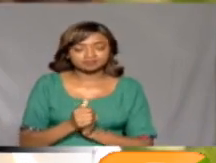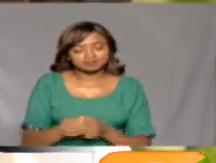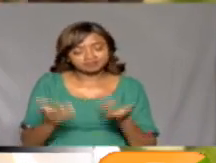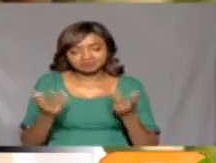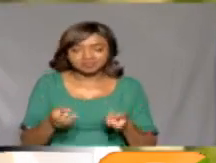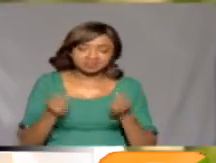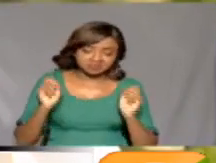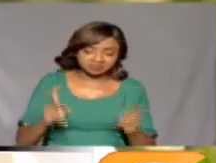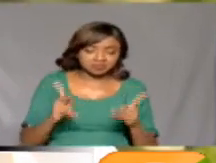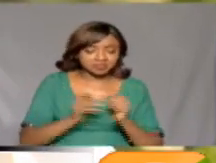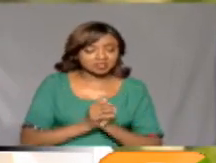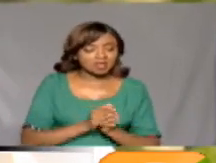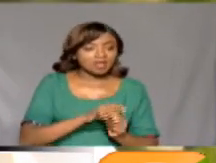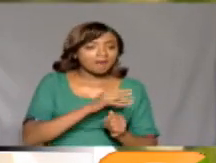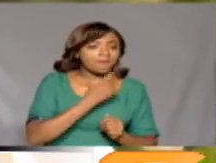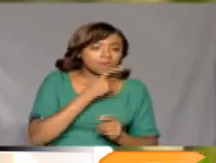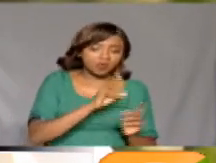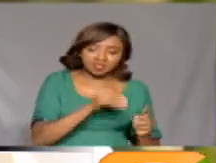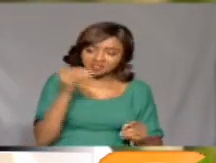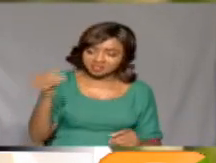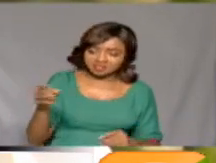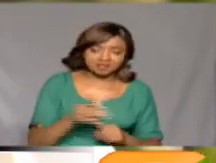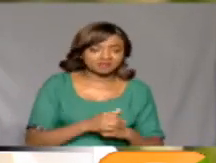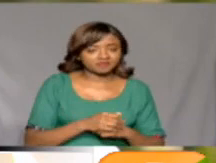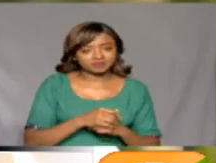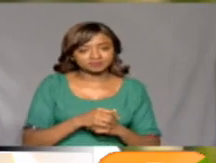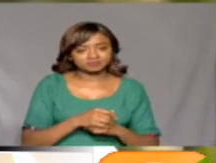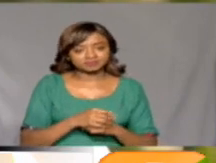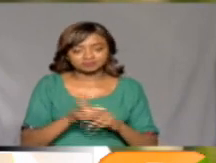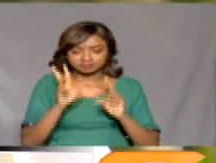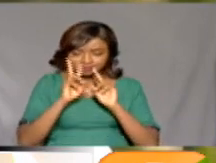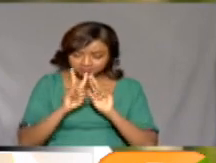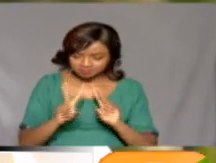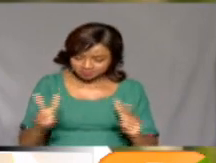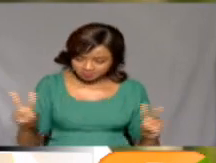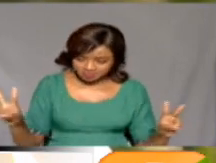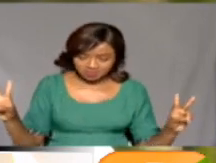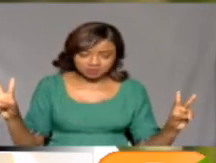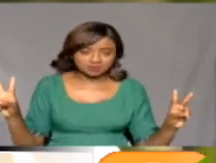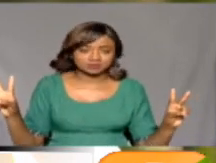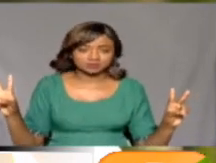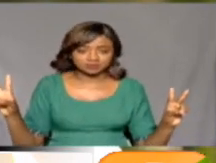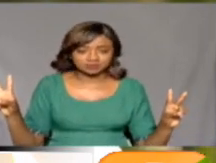and Moi handed over peacefully.